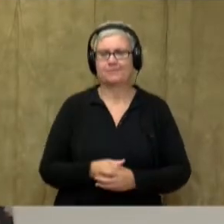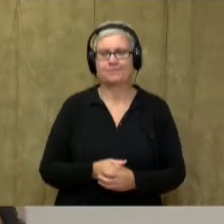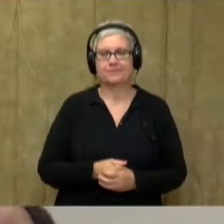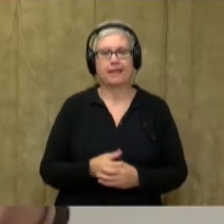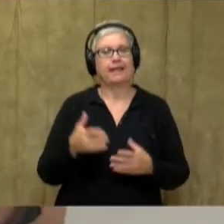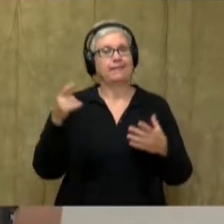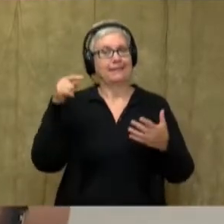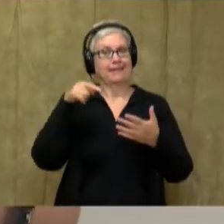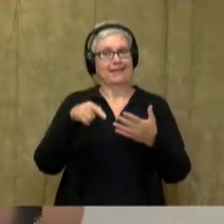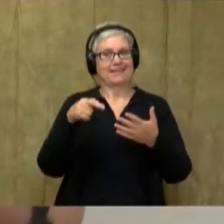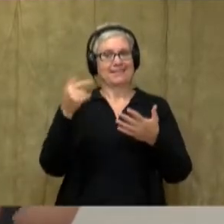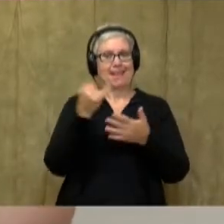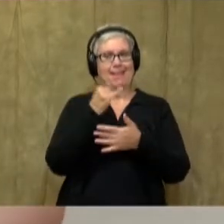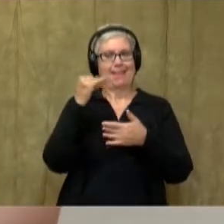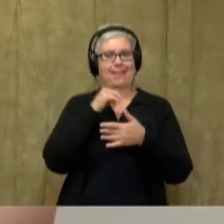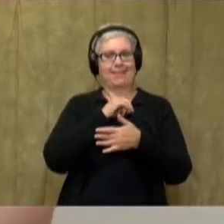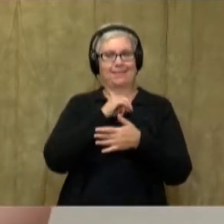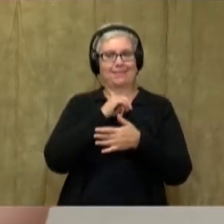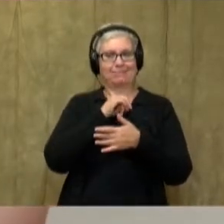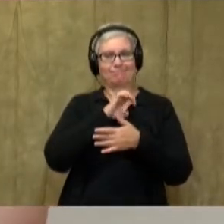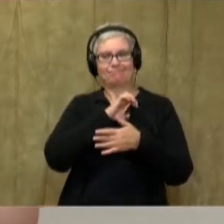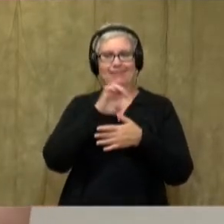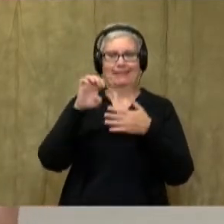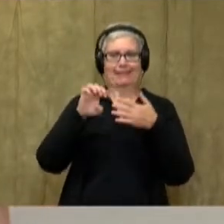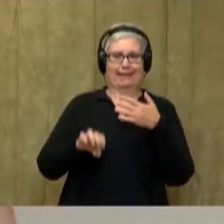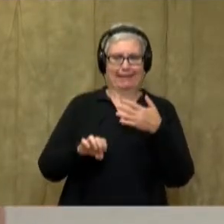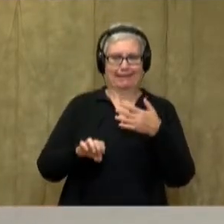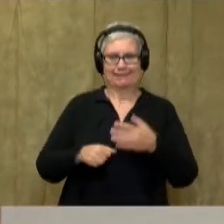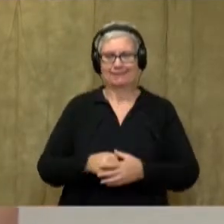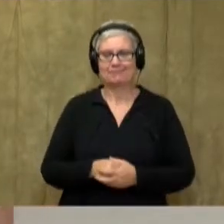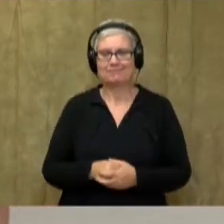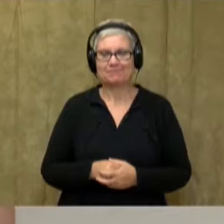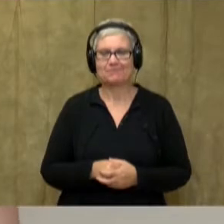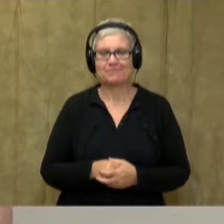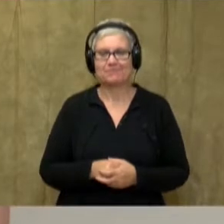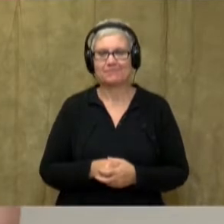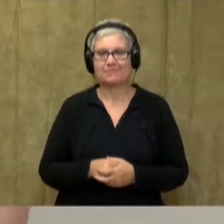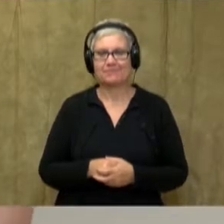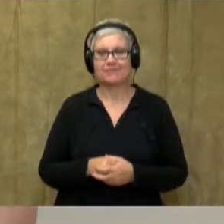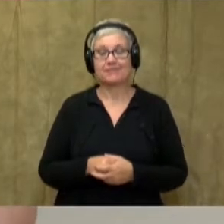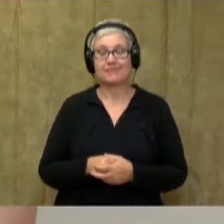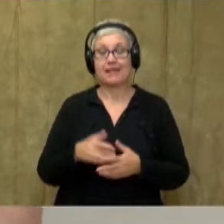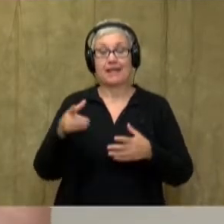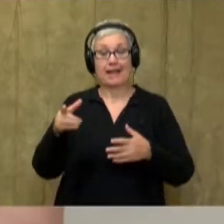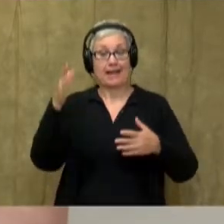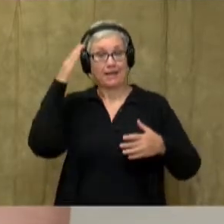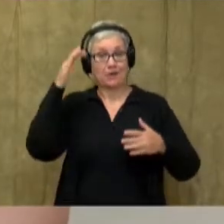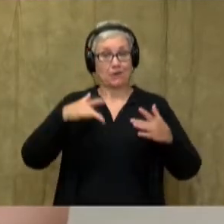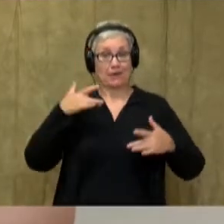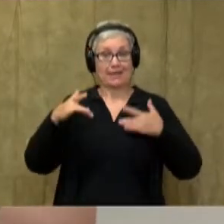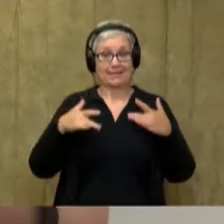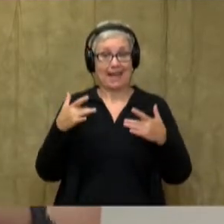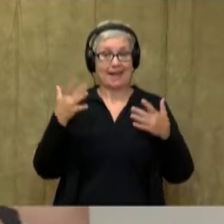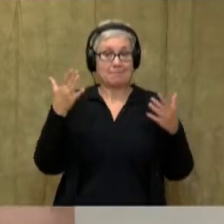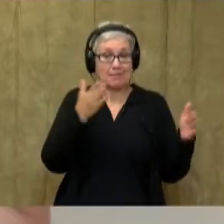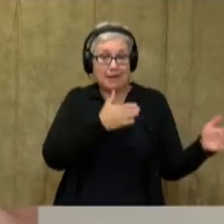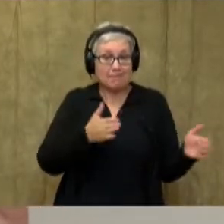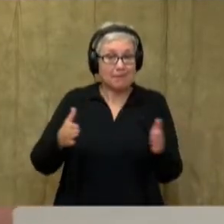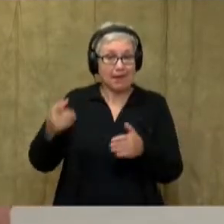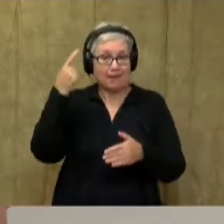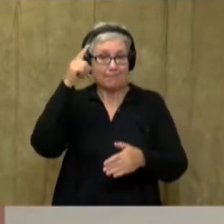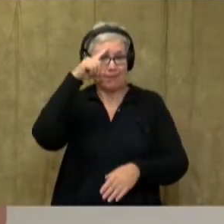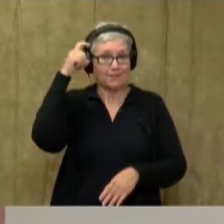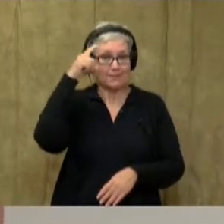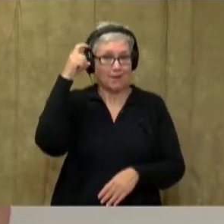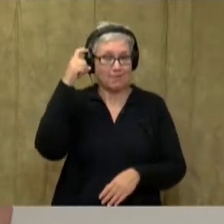you guys are really excited. I'm really excited. I hope you all have some type of plans for the summer, just to enjoy yourselves,